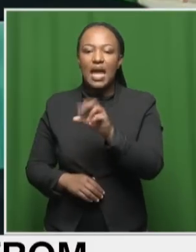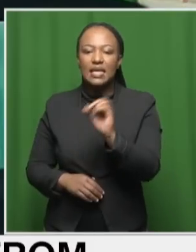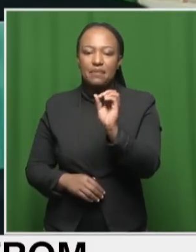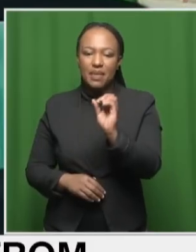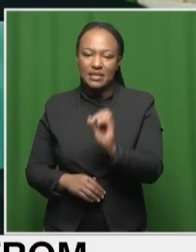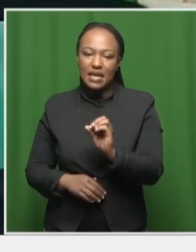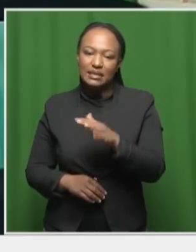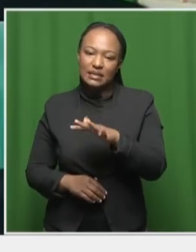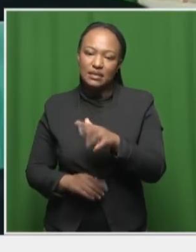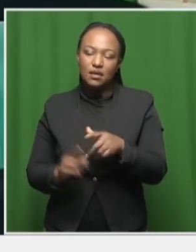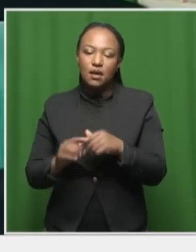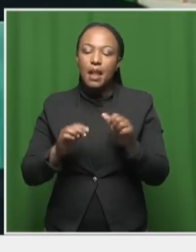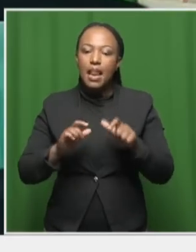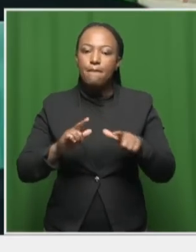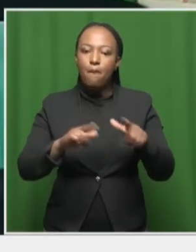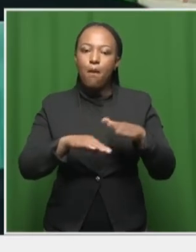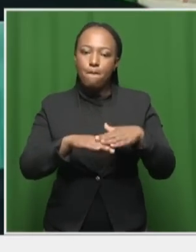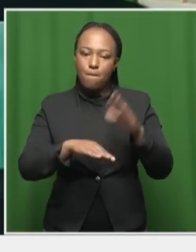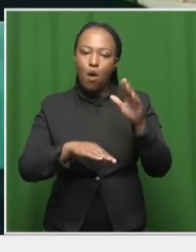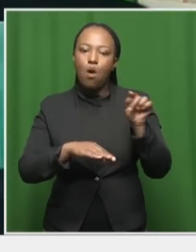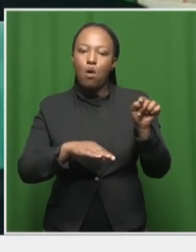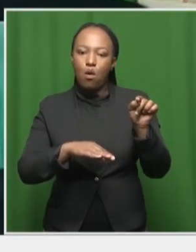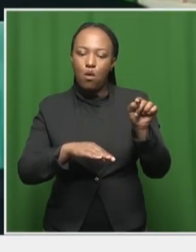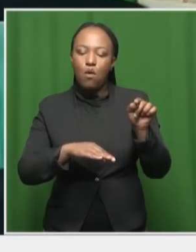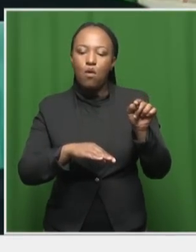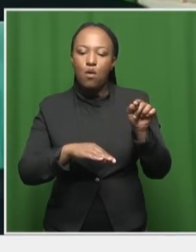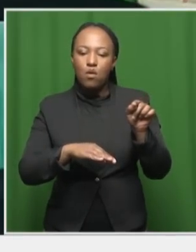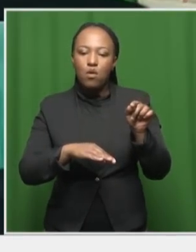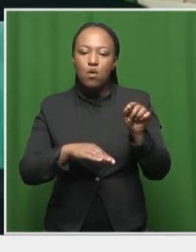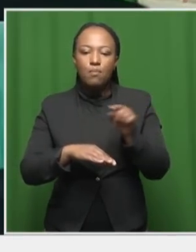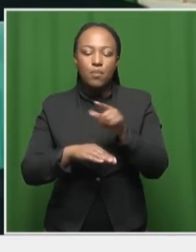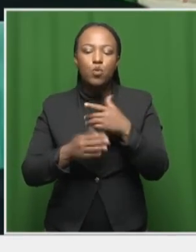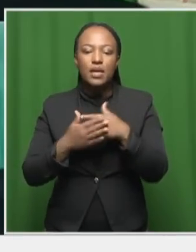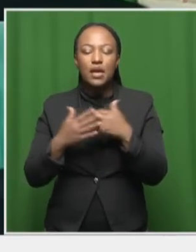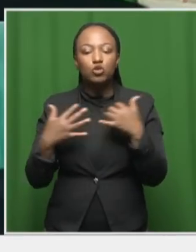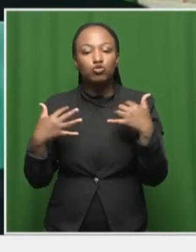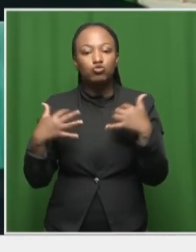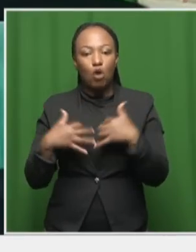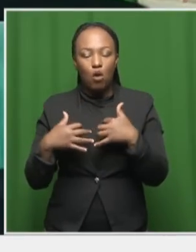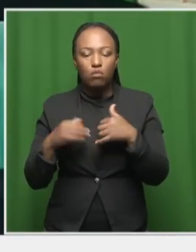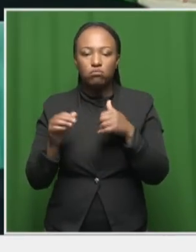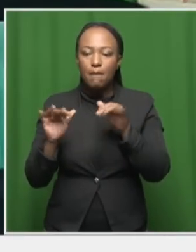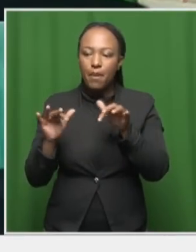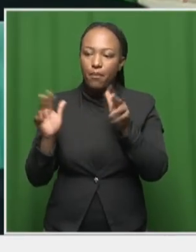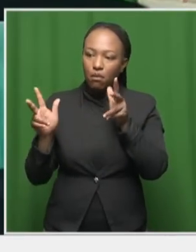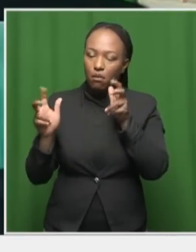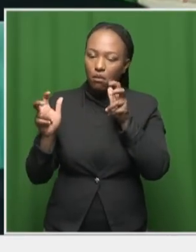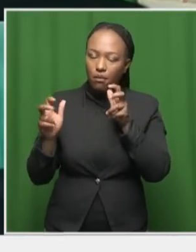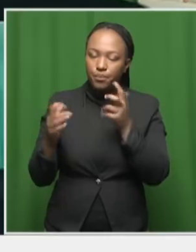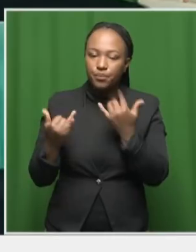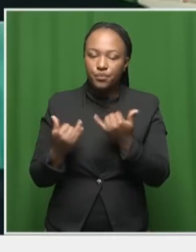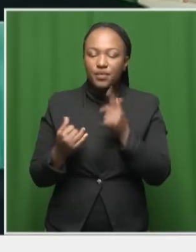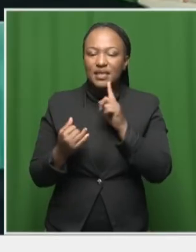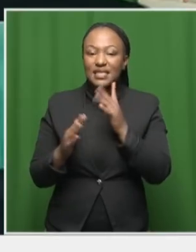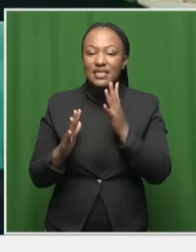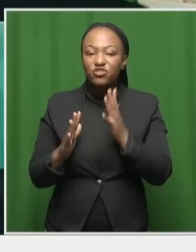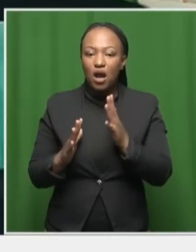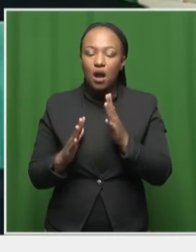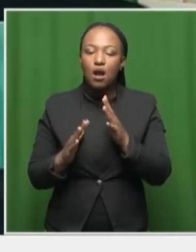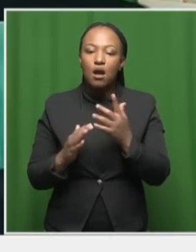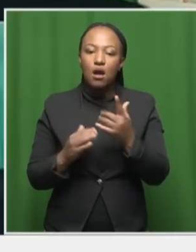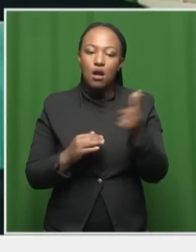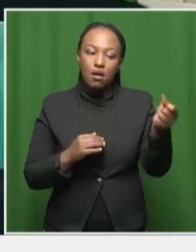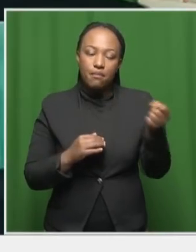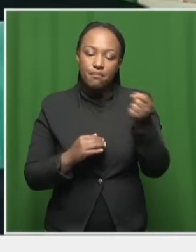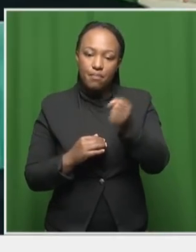like Limpopo, it's actually more than that. But something that will really shock your listeners, I think, is that the average teacher in South Africa that's